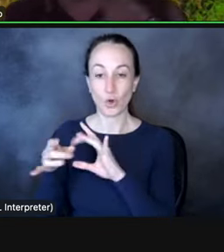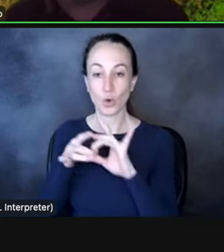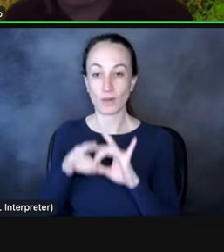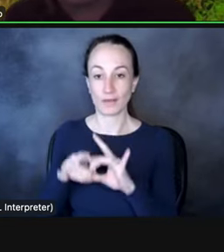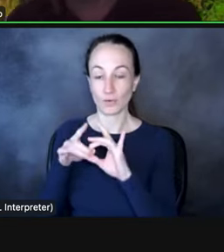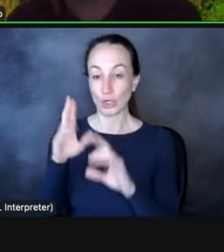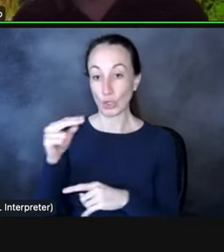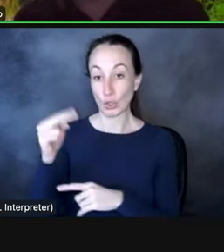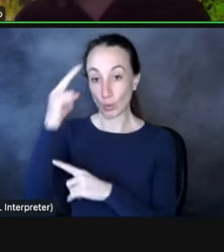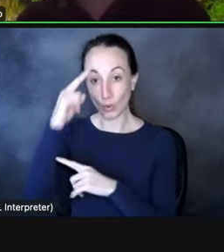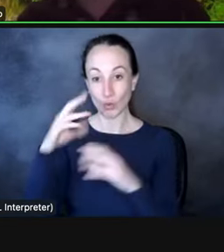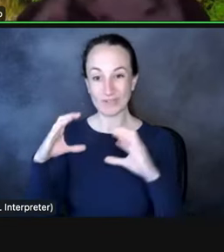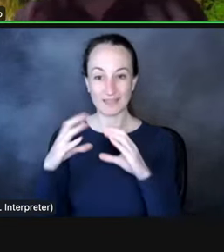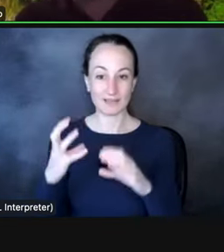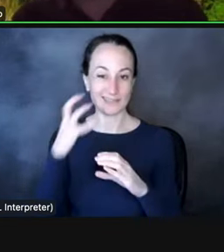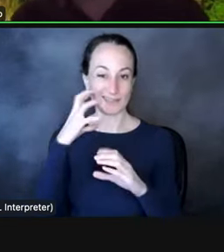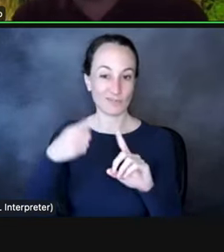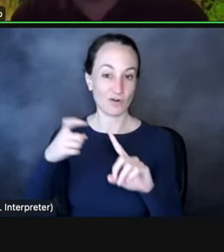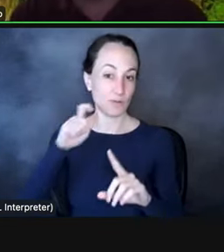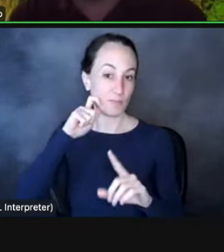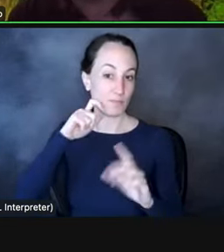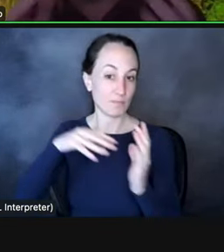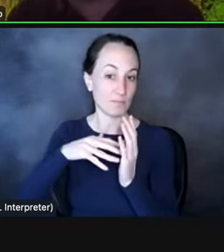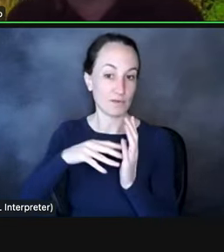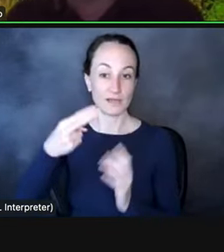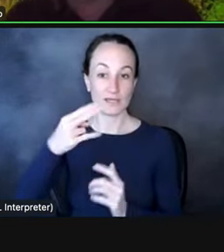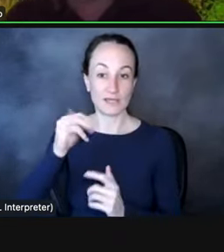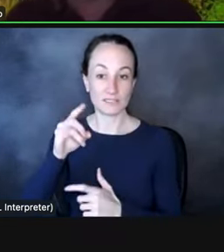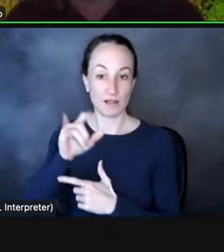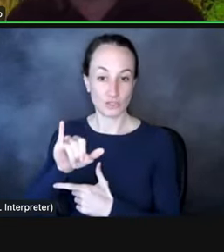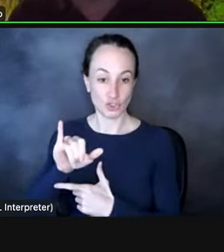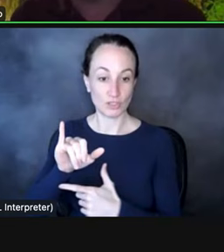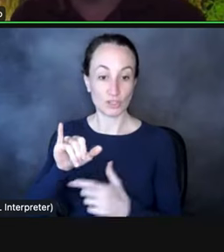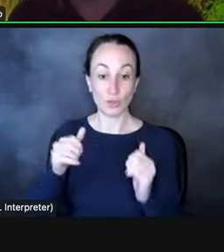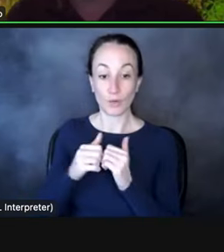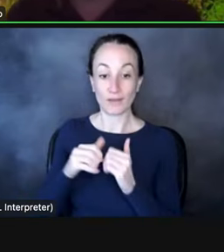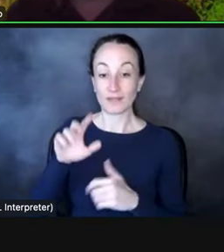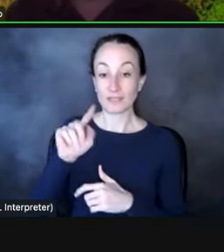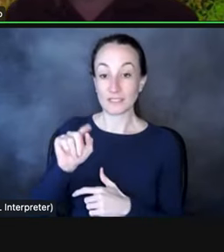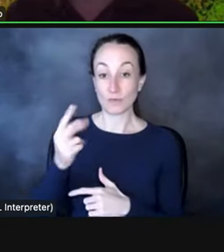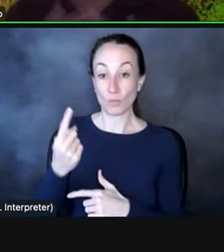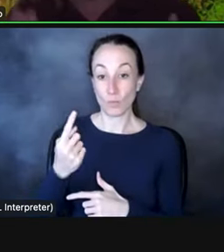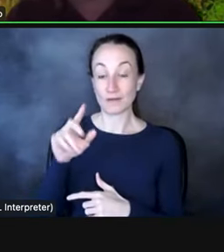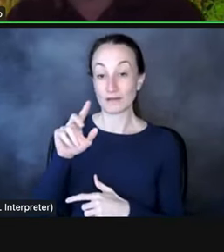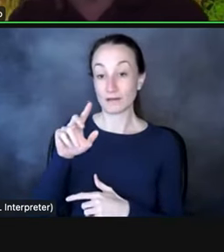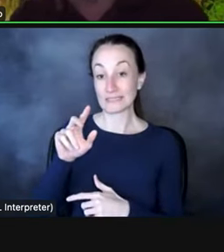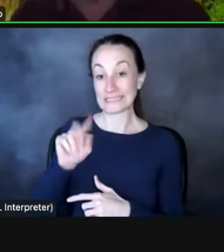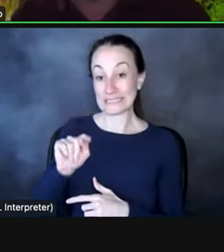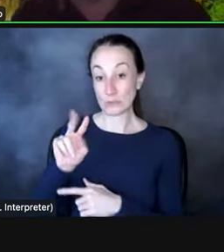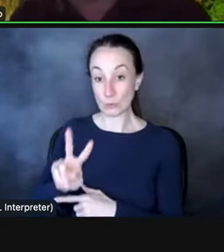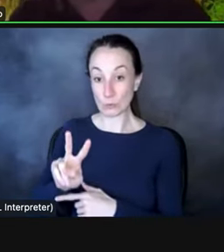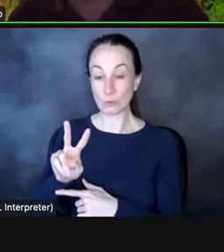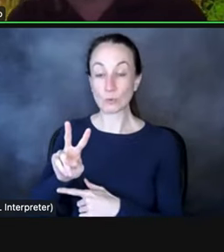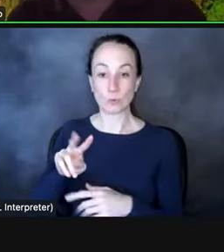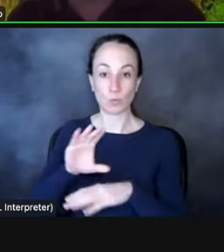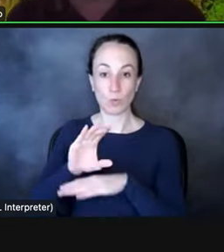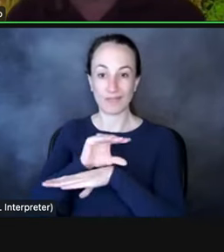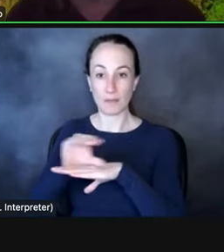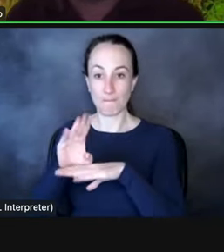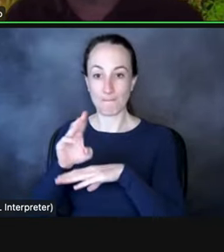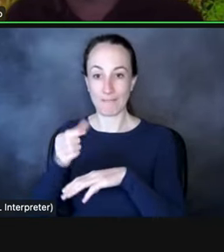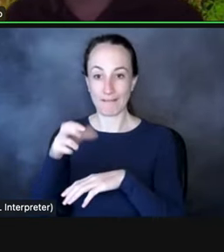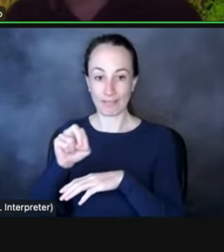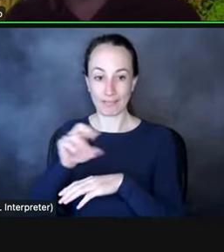from histology, is correlated with T1, T2 estimate of intracortical myelin, is correlated with the first principal gradient from